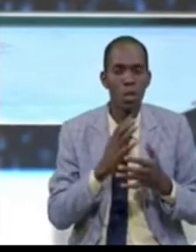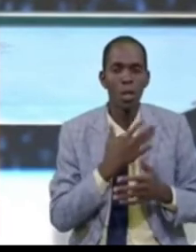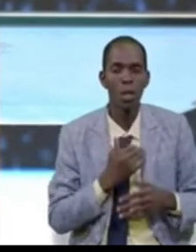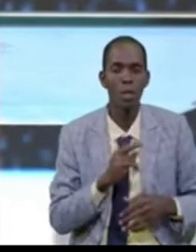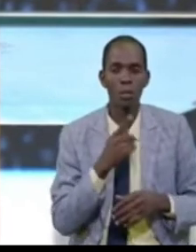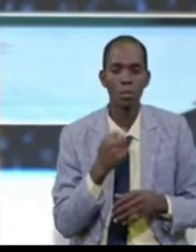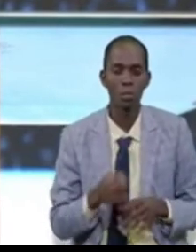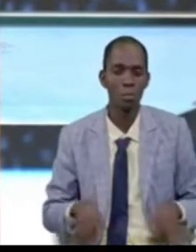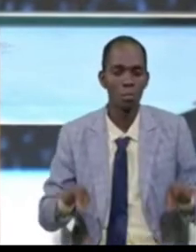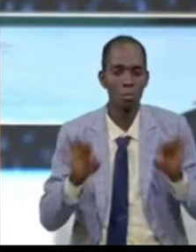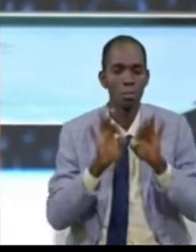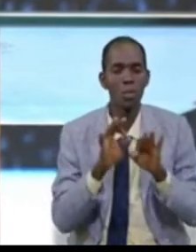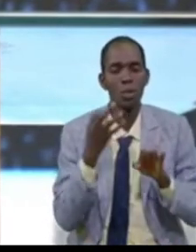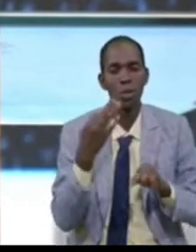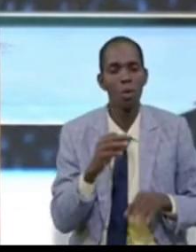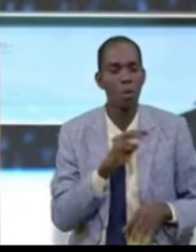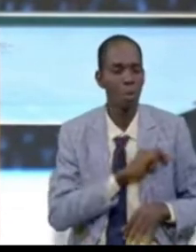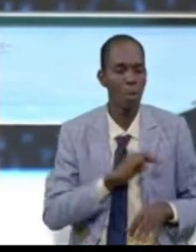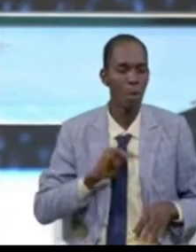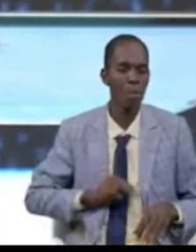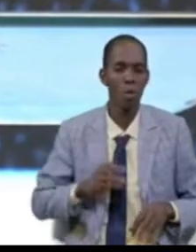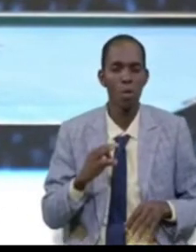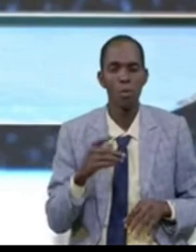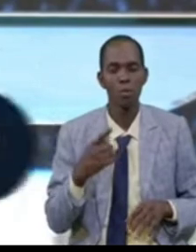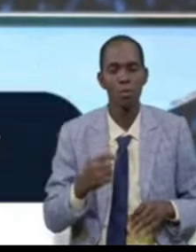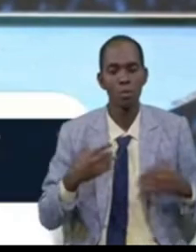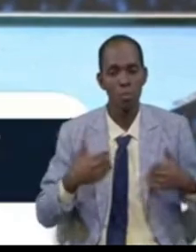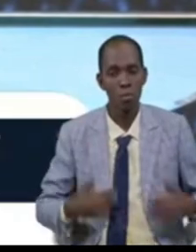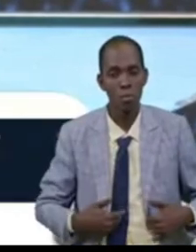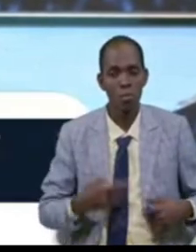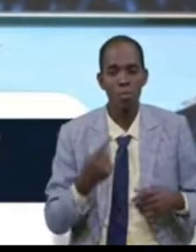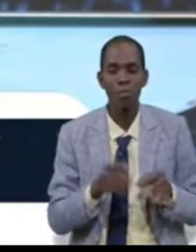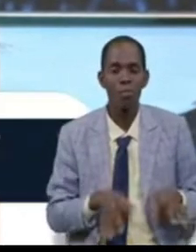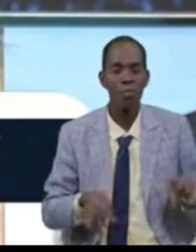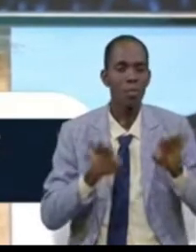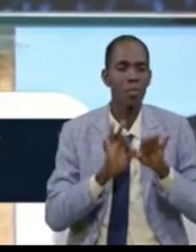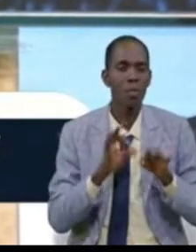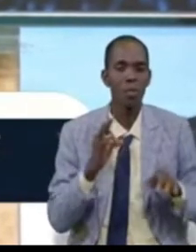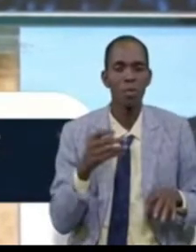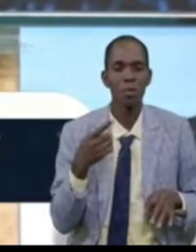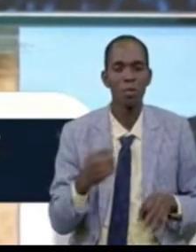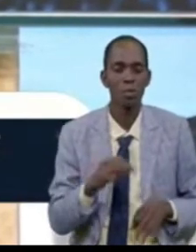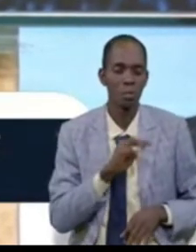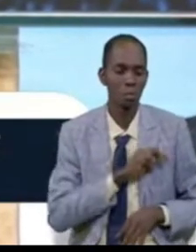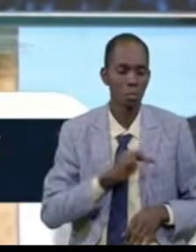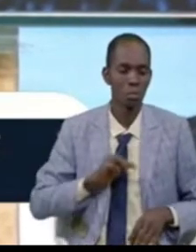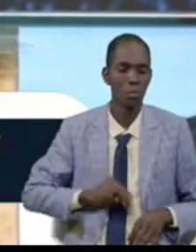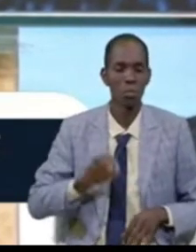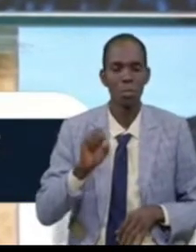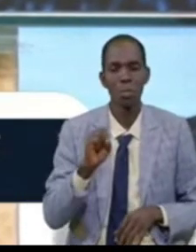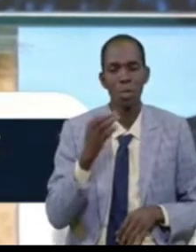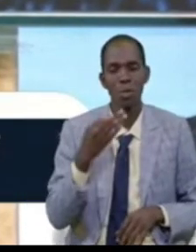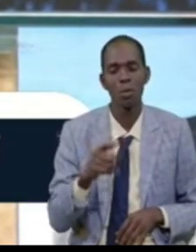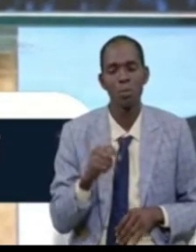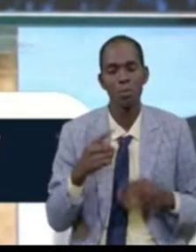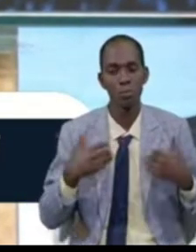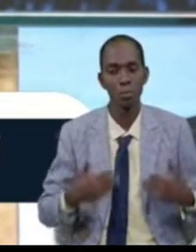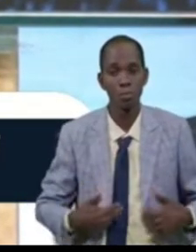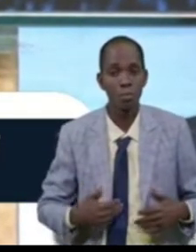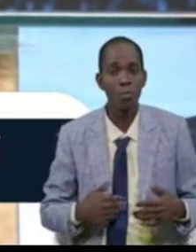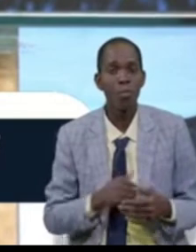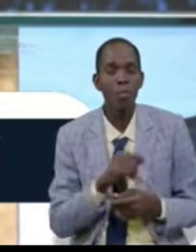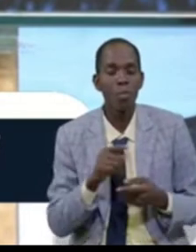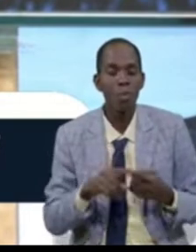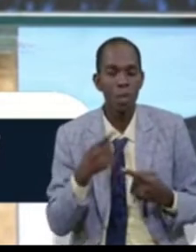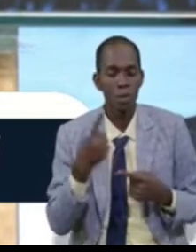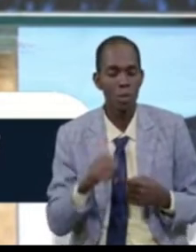usefulness of members of the body. The usefulness of members of the body. When the member and when